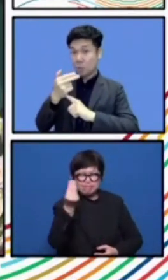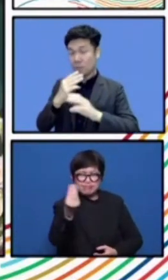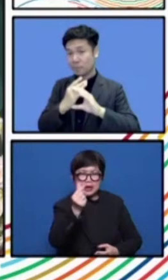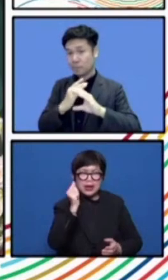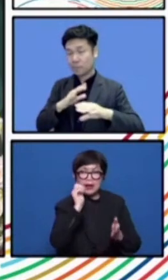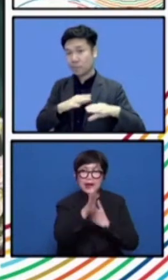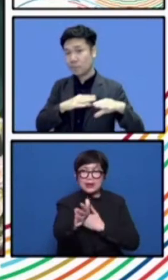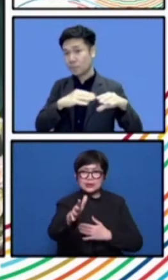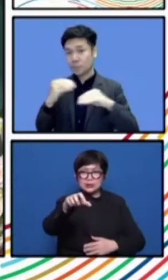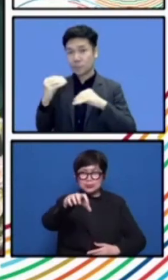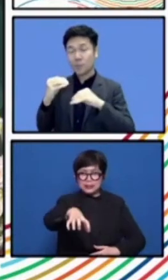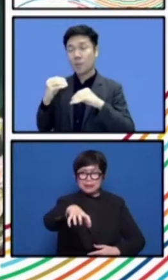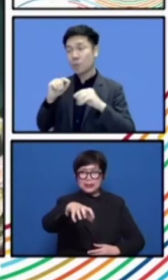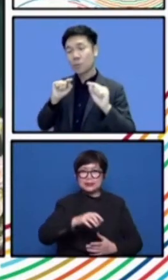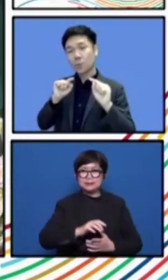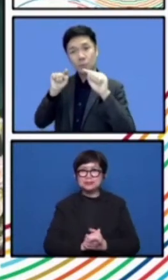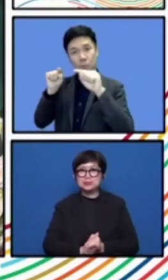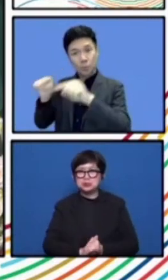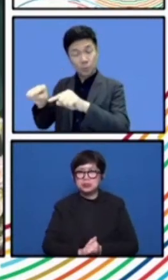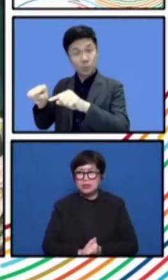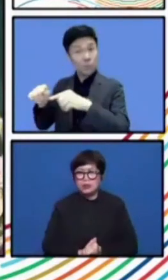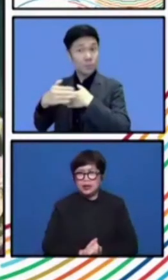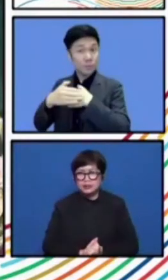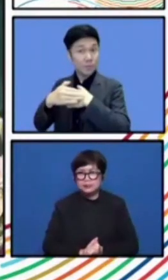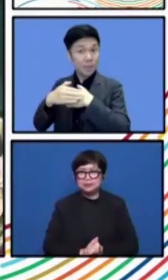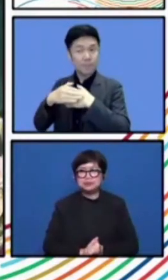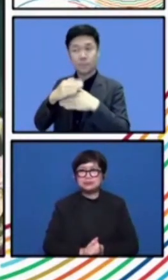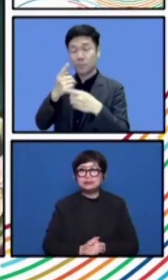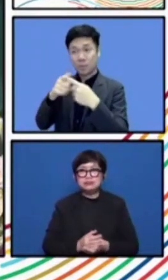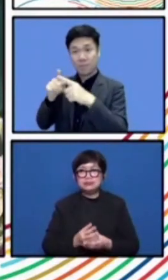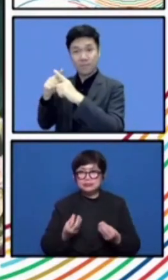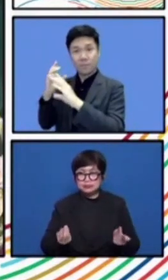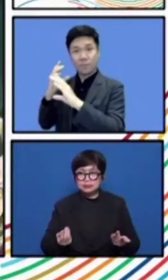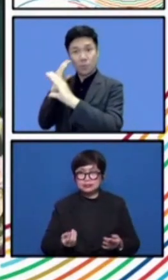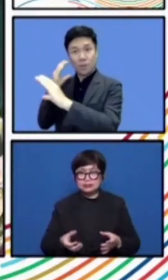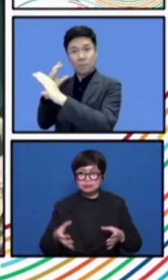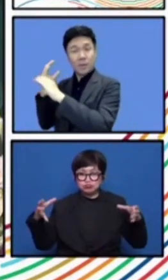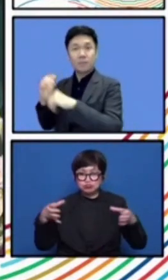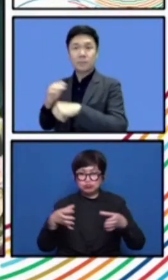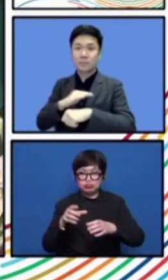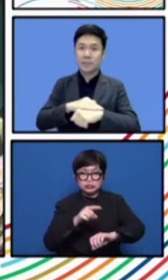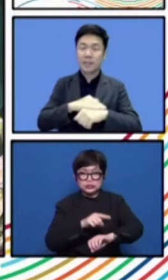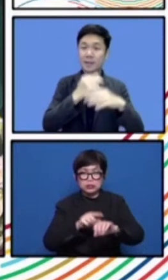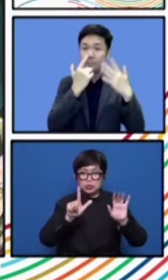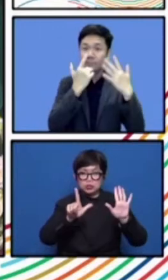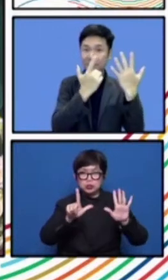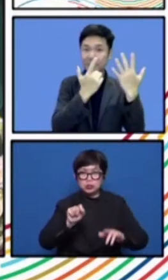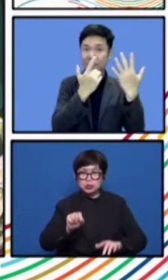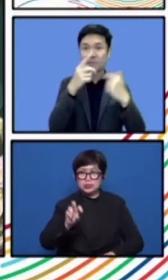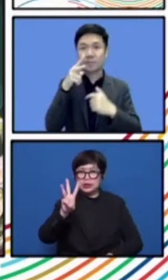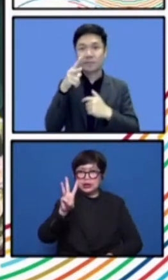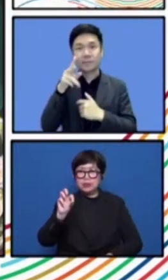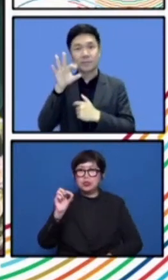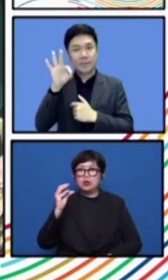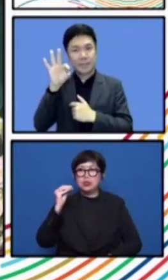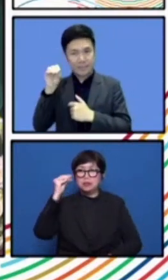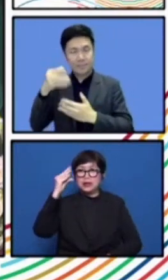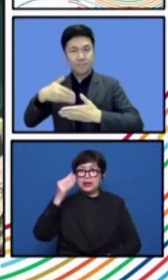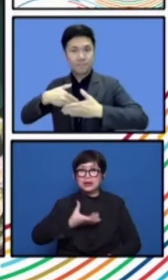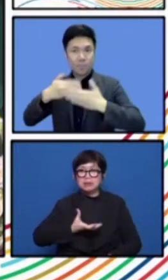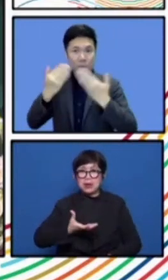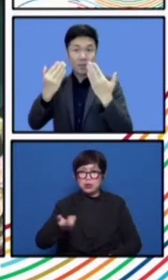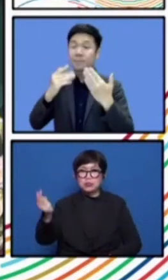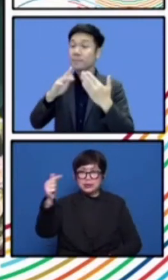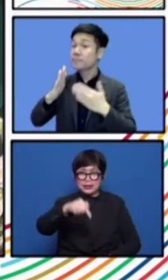listed in the information note at 7 30 am if you wish to join the field with it please sign up at the registration